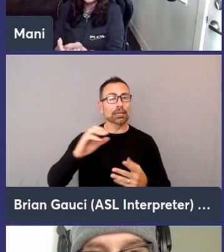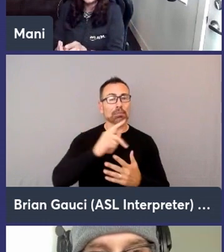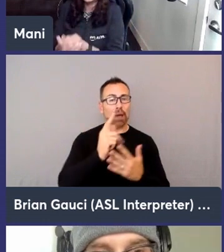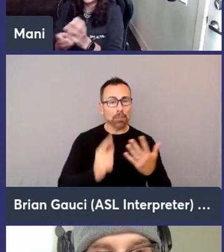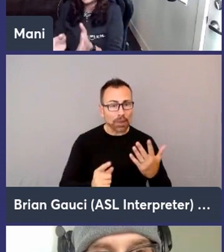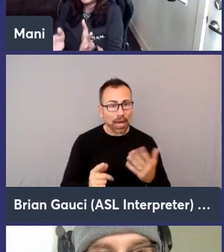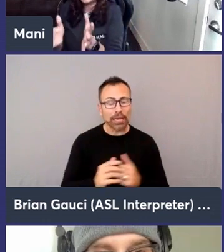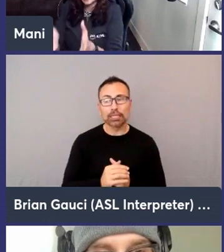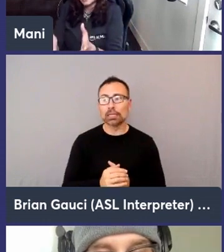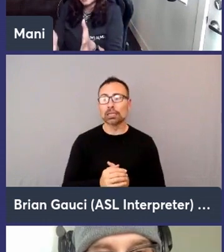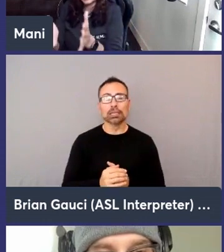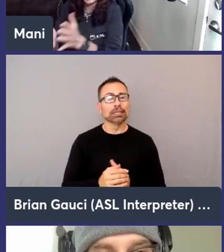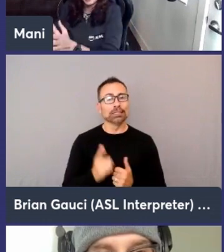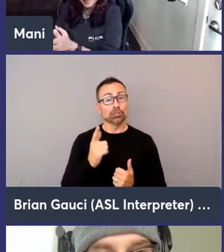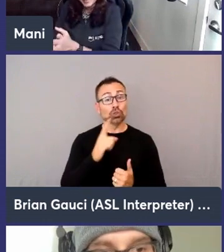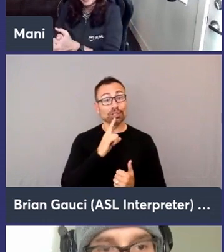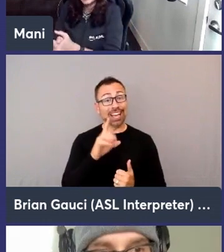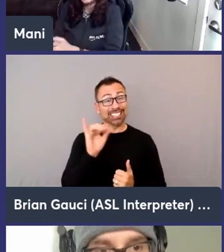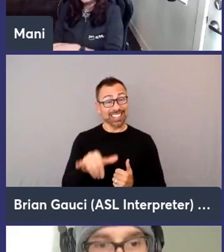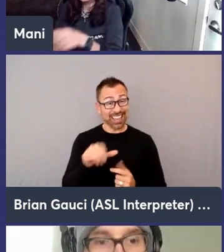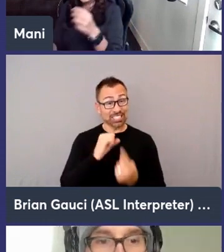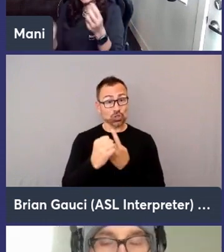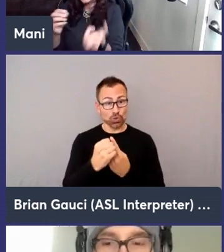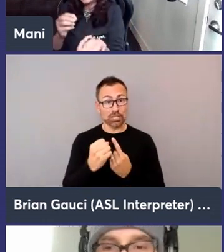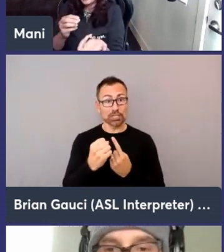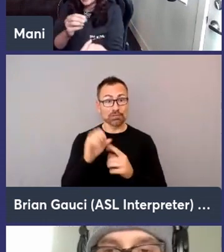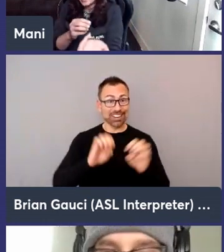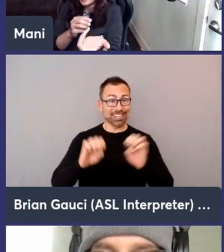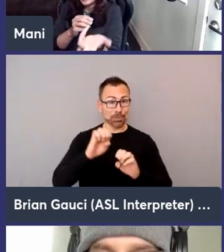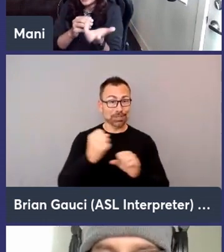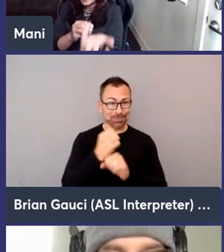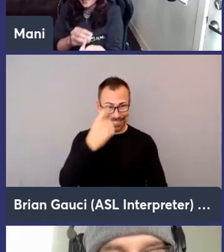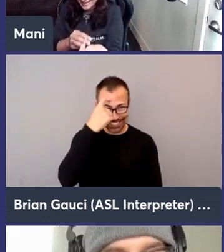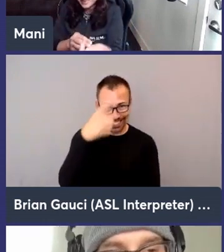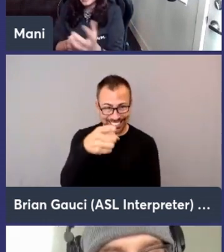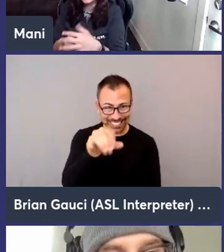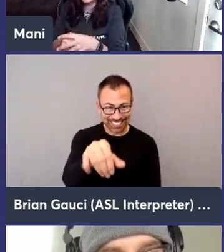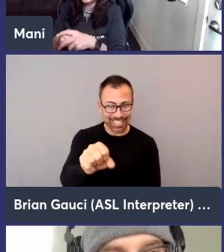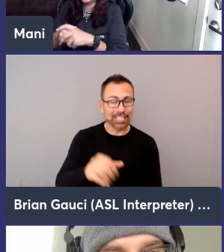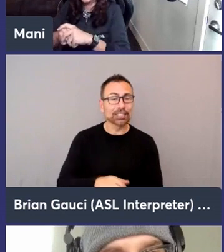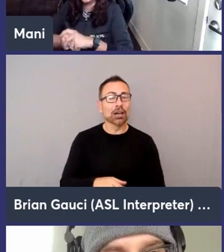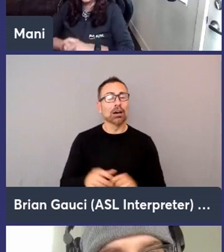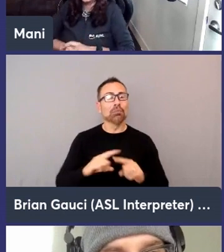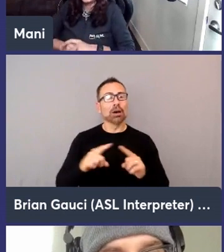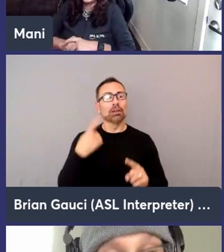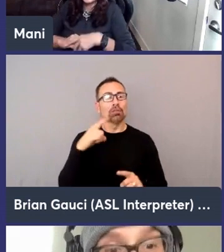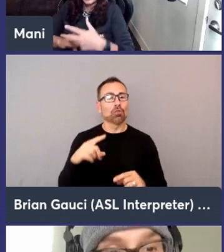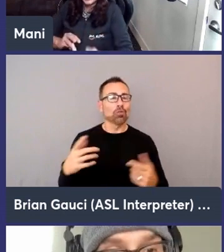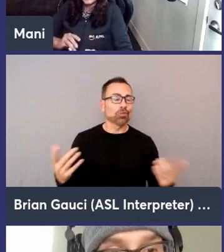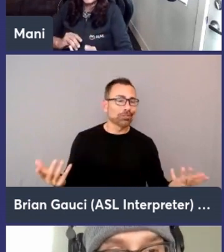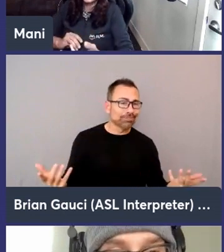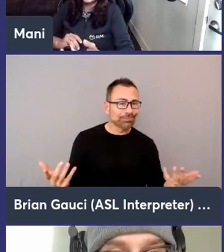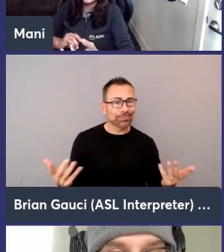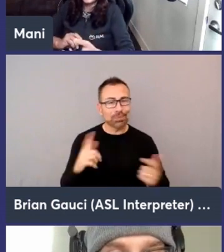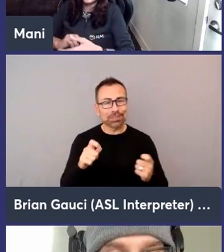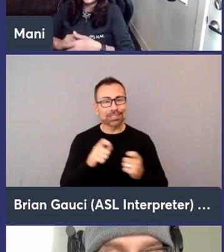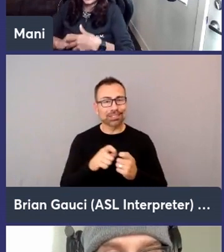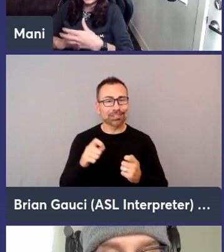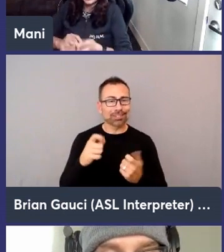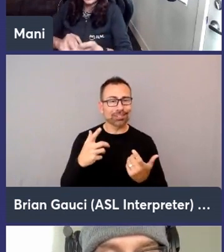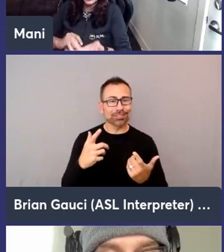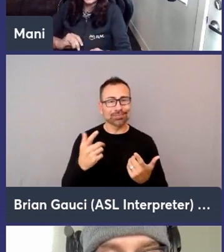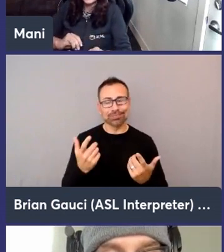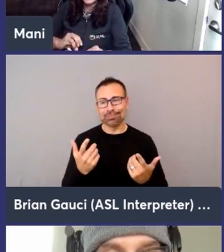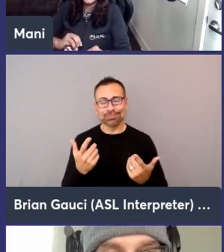scenario, experiments, yes, it does make sense. I love But it. that particular aspect, where you're trying to find the